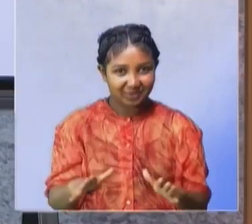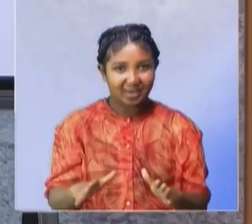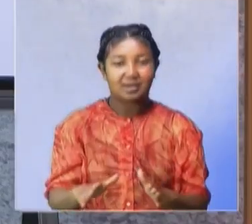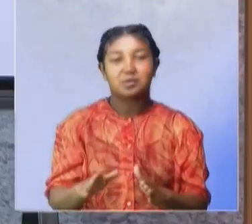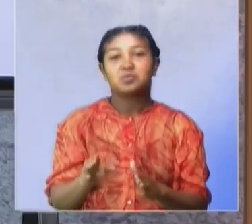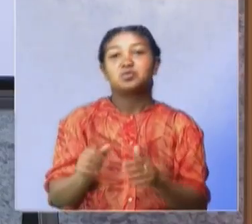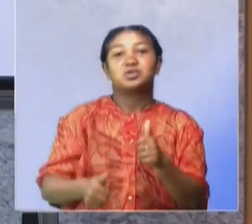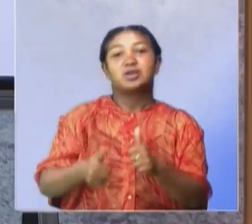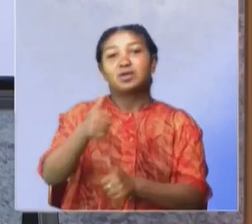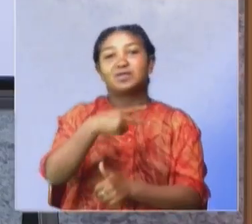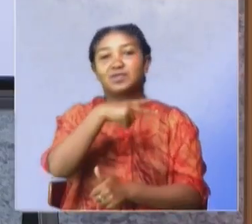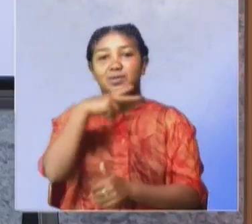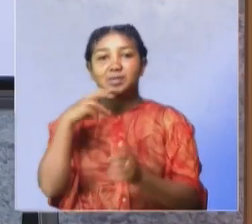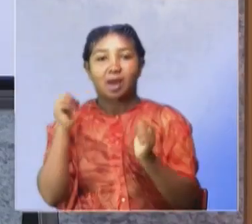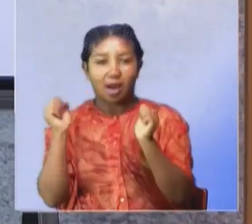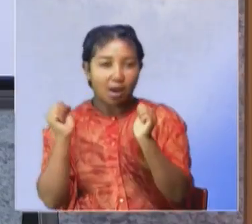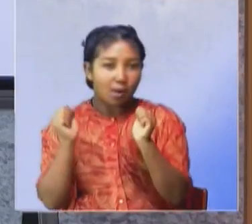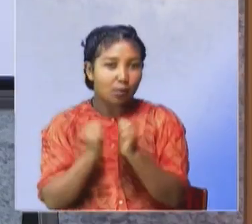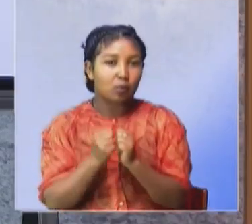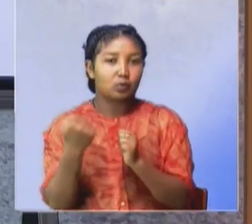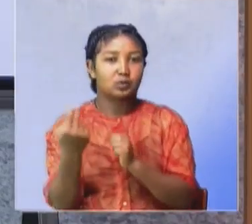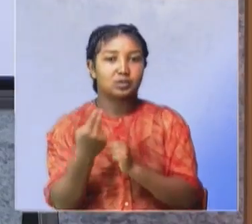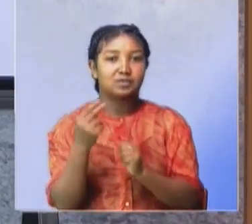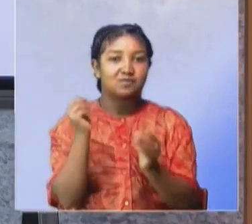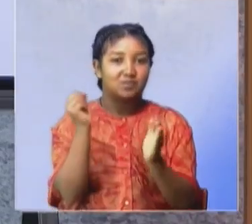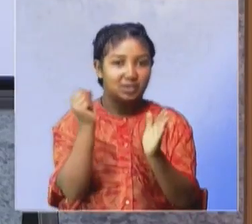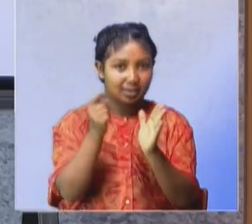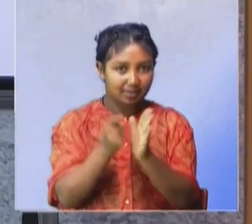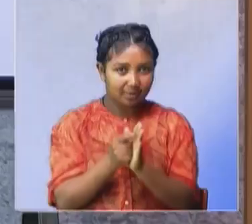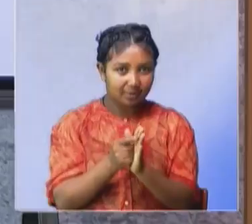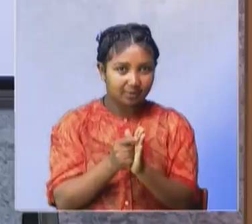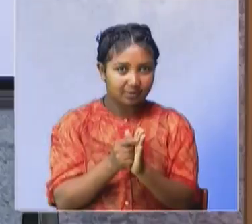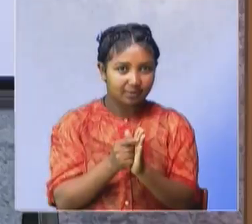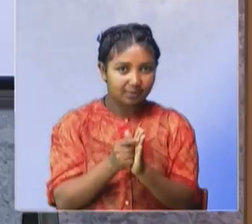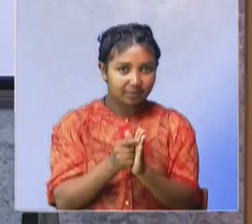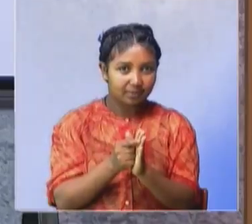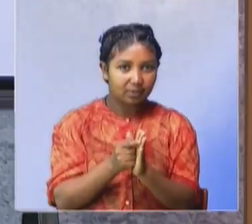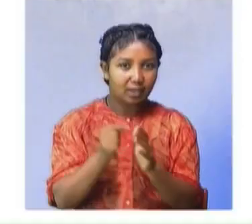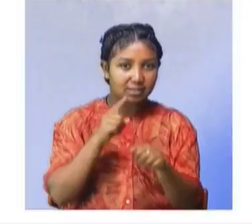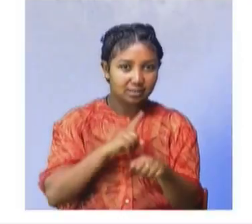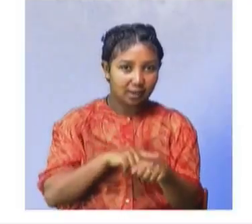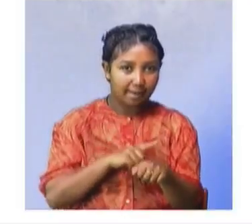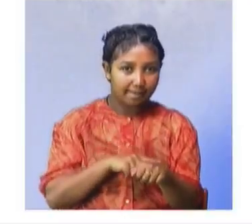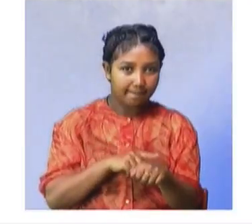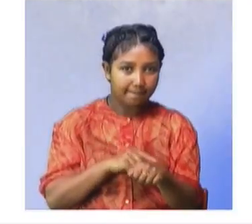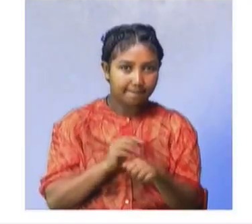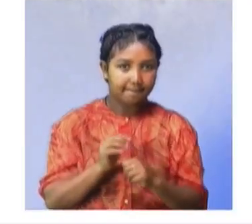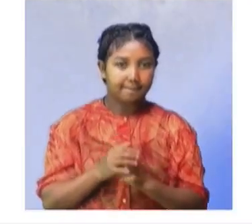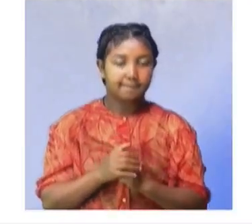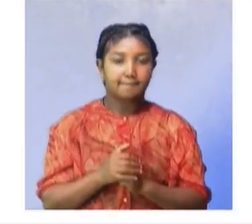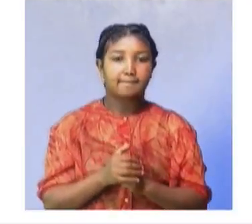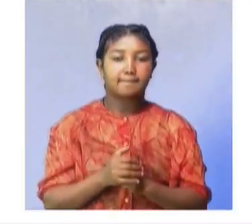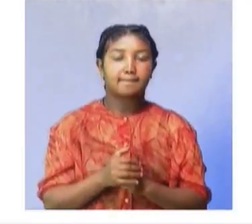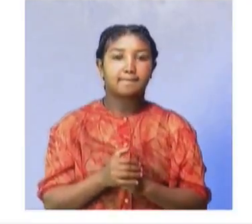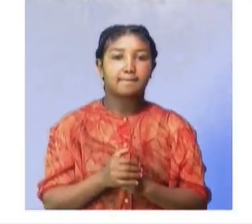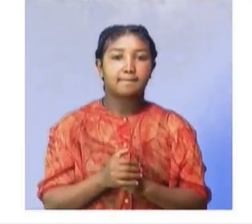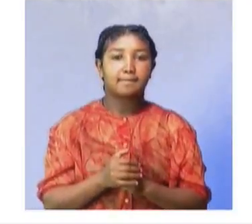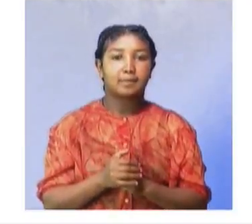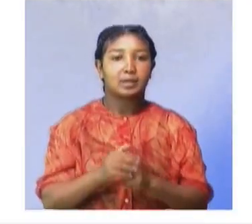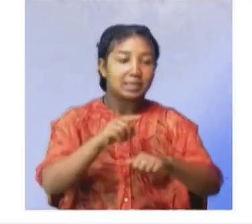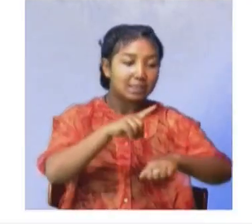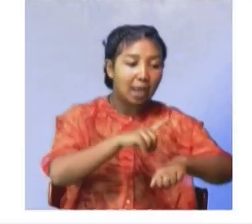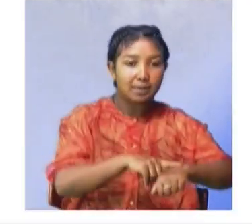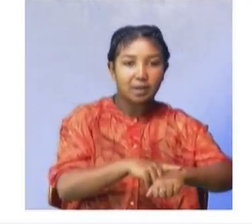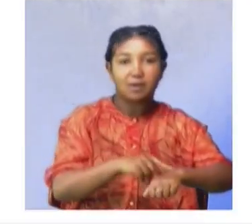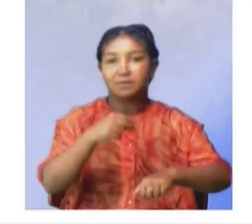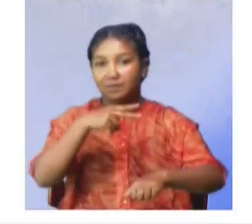which kind of verbs we are going to use it. For example, here is as a time and also a